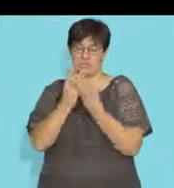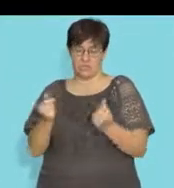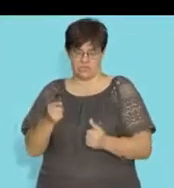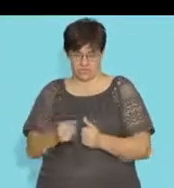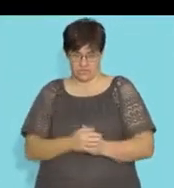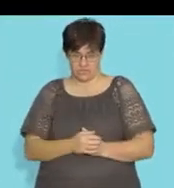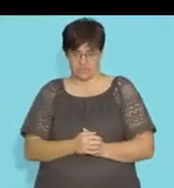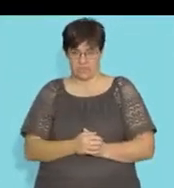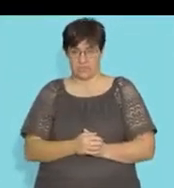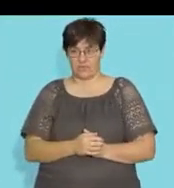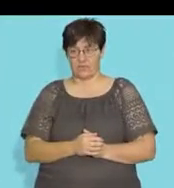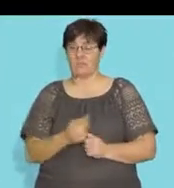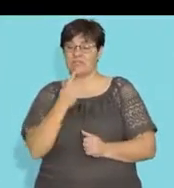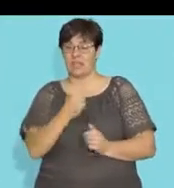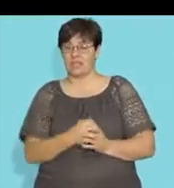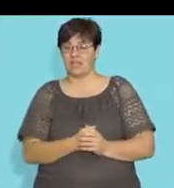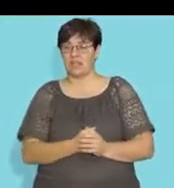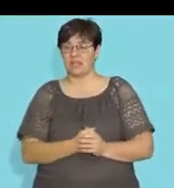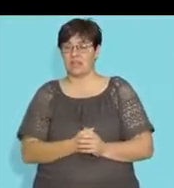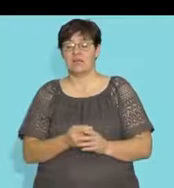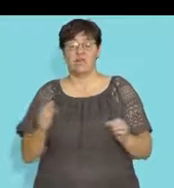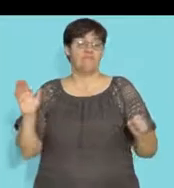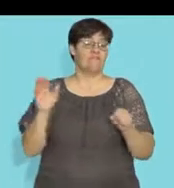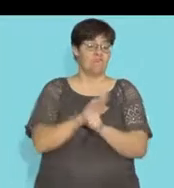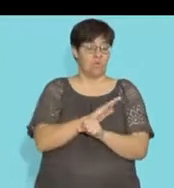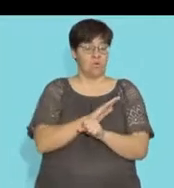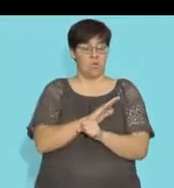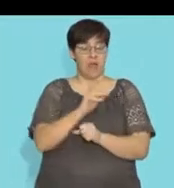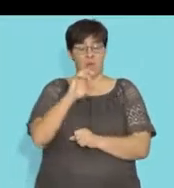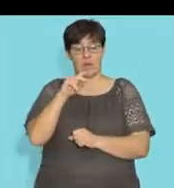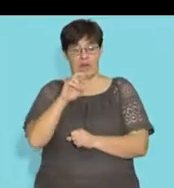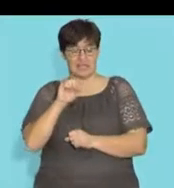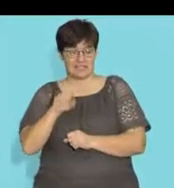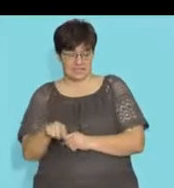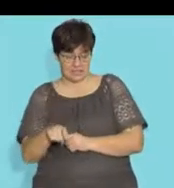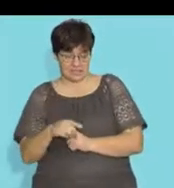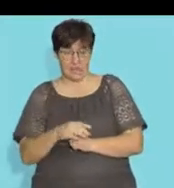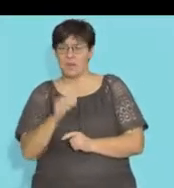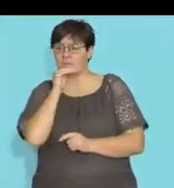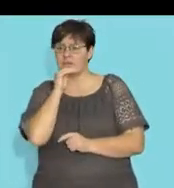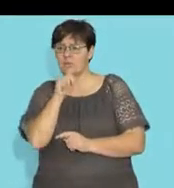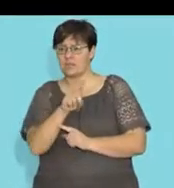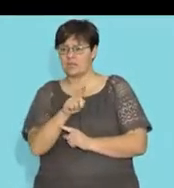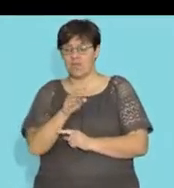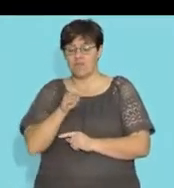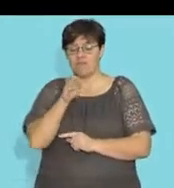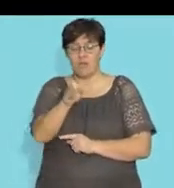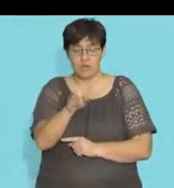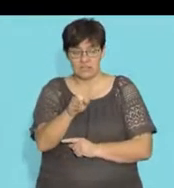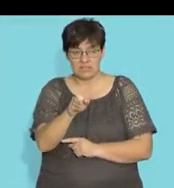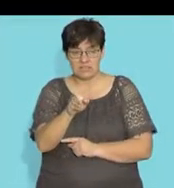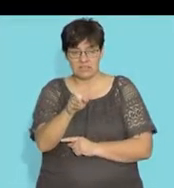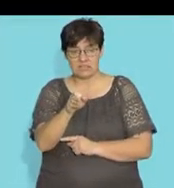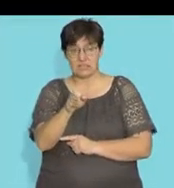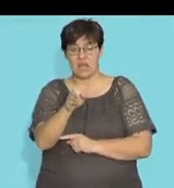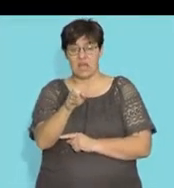solution. So when we say it completely ionizes, it basically means that the forward reaction is